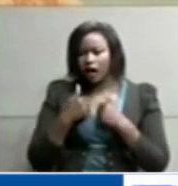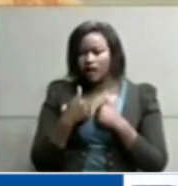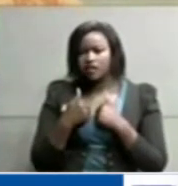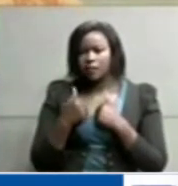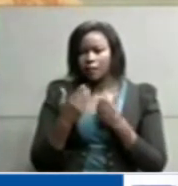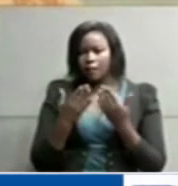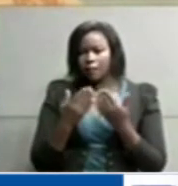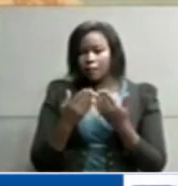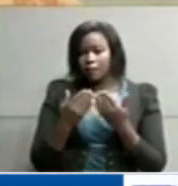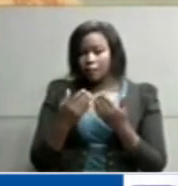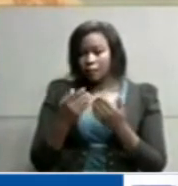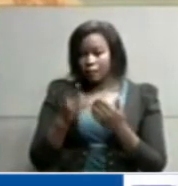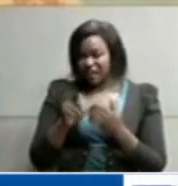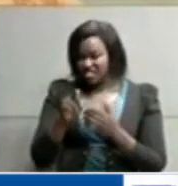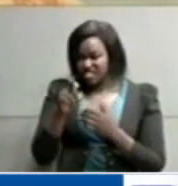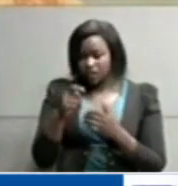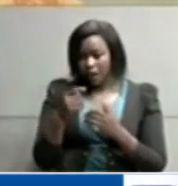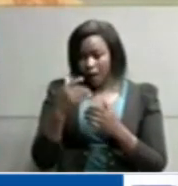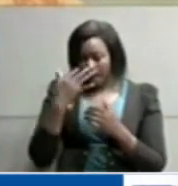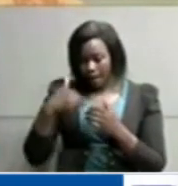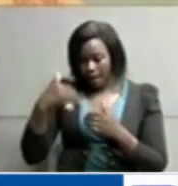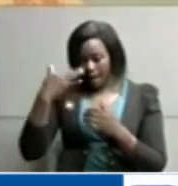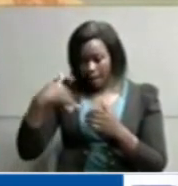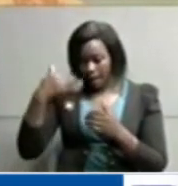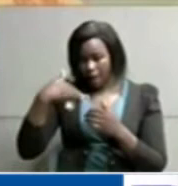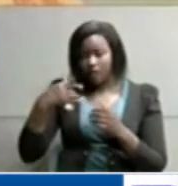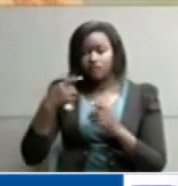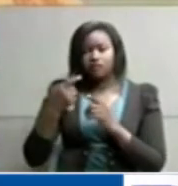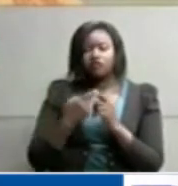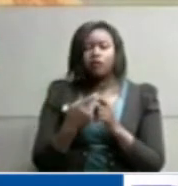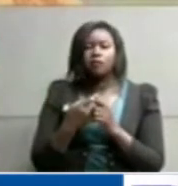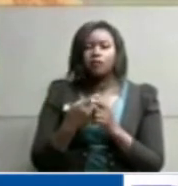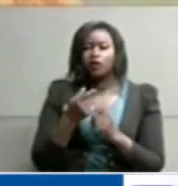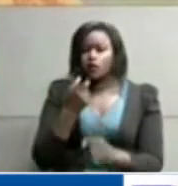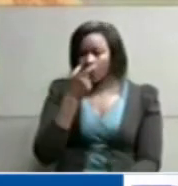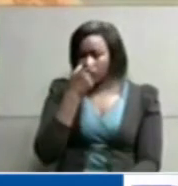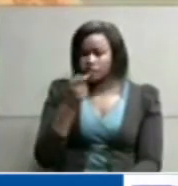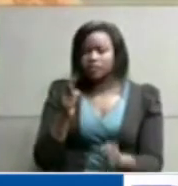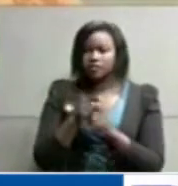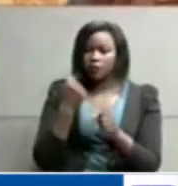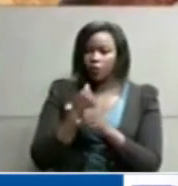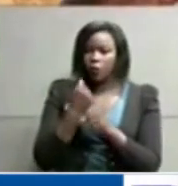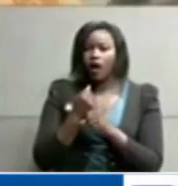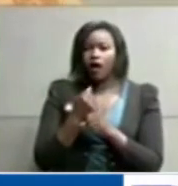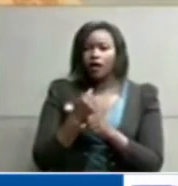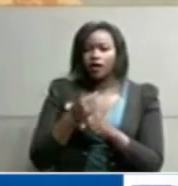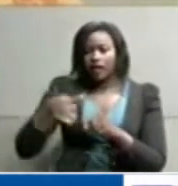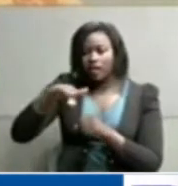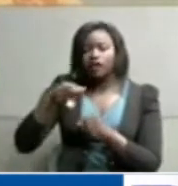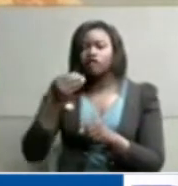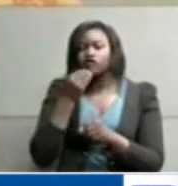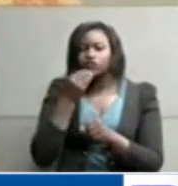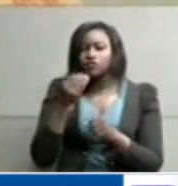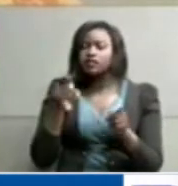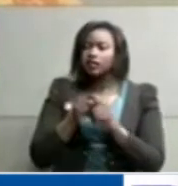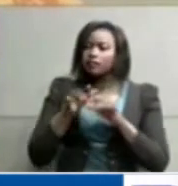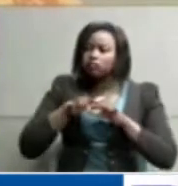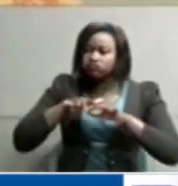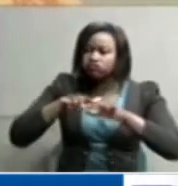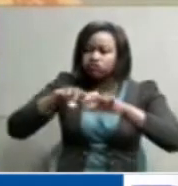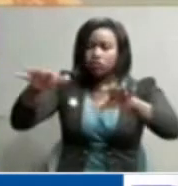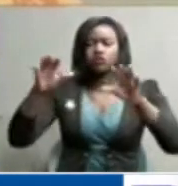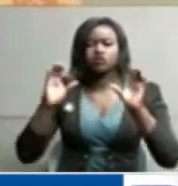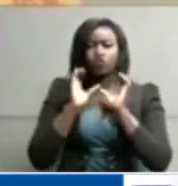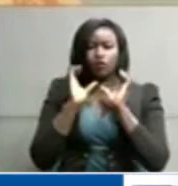from her nose, and she was working with food and ended up spreading it to an entire community. So,